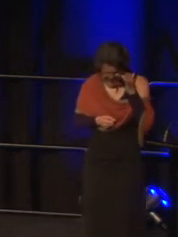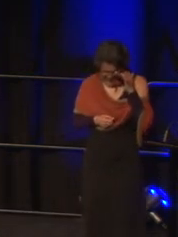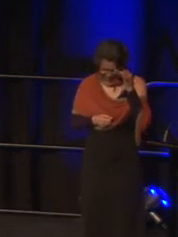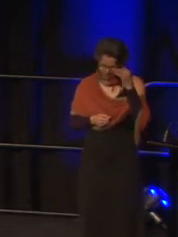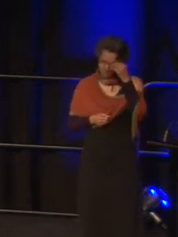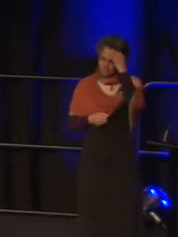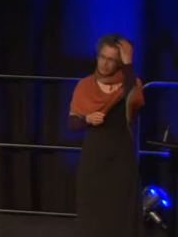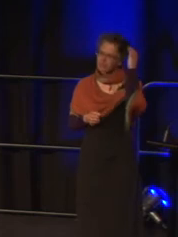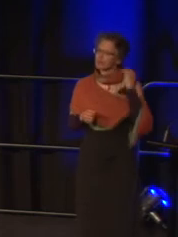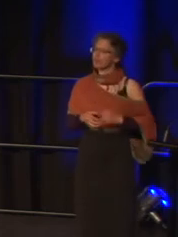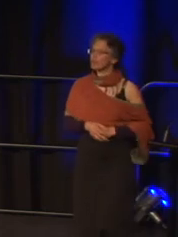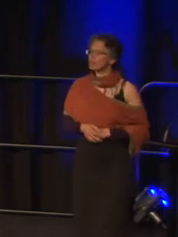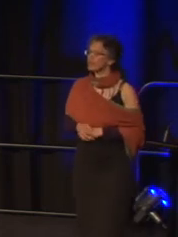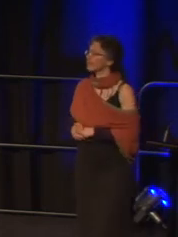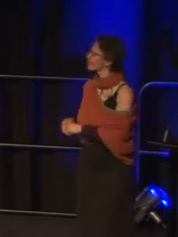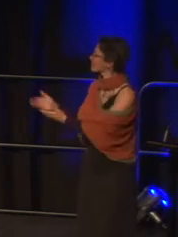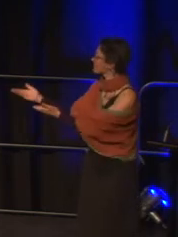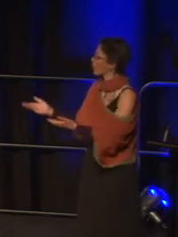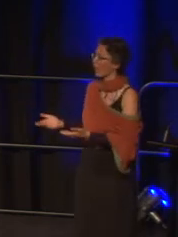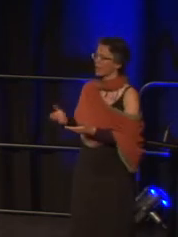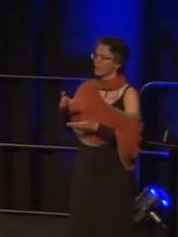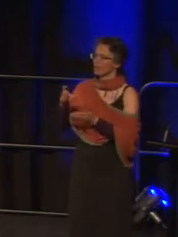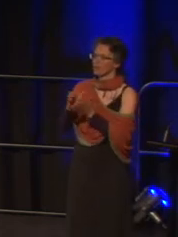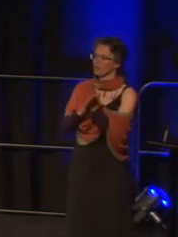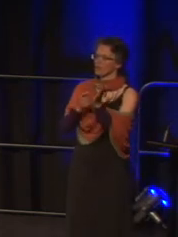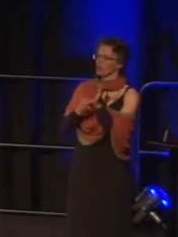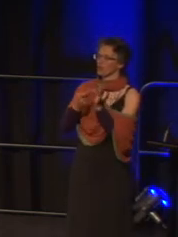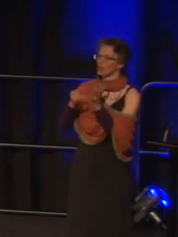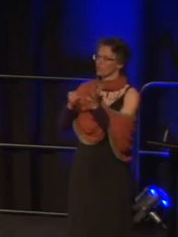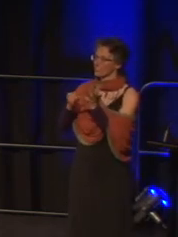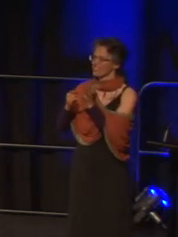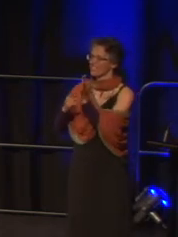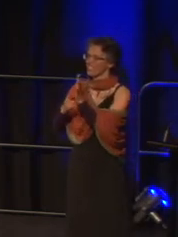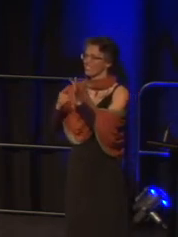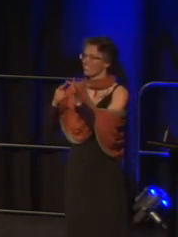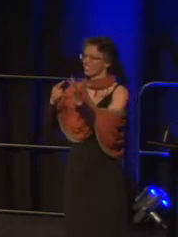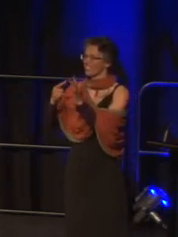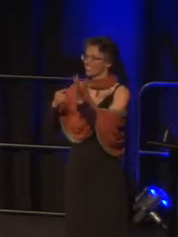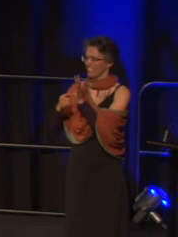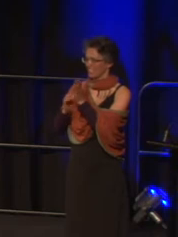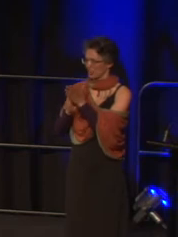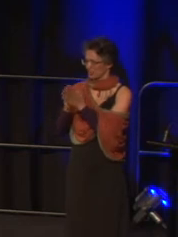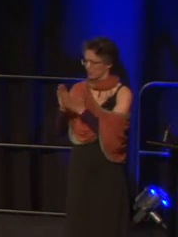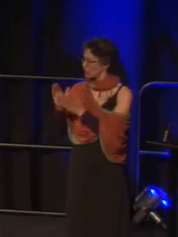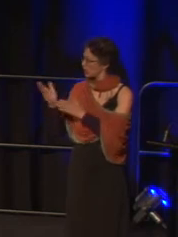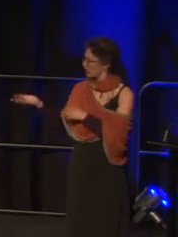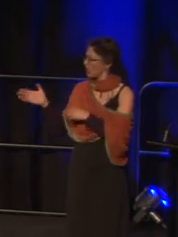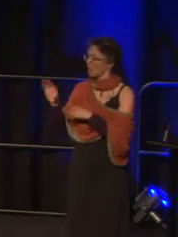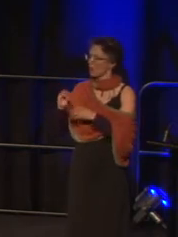We'd like to welcome onto the stage Chris Leach, well, onto the lectern, Chris Leach from the Democrats. Chris, over to